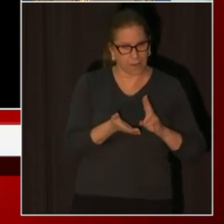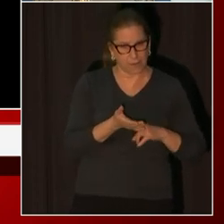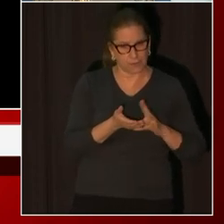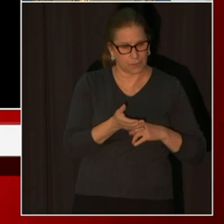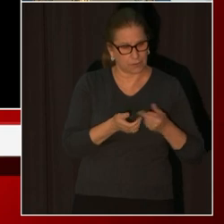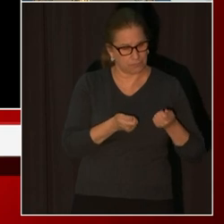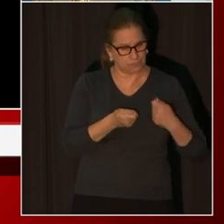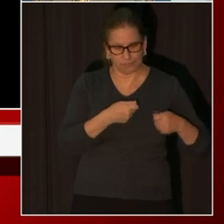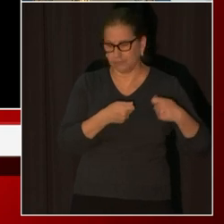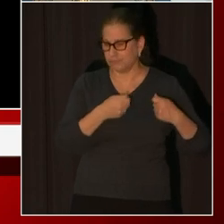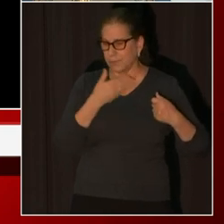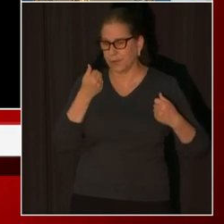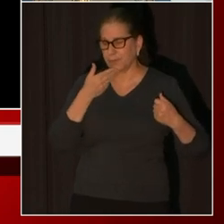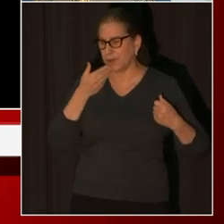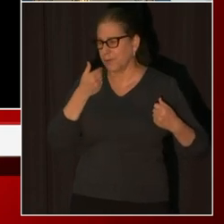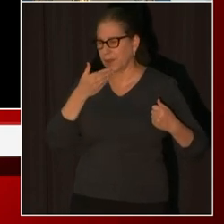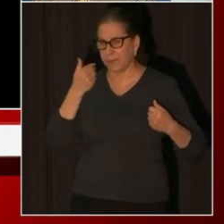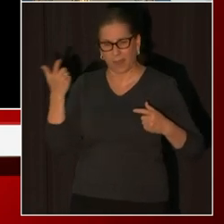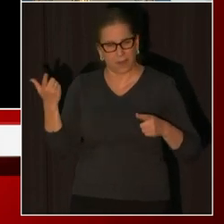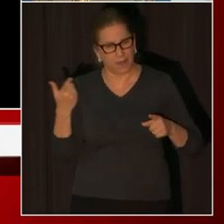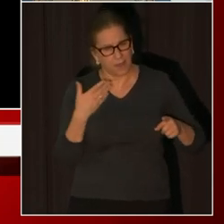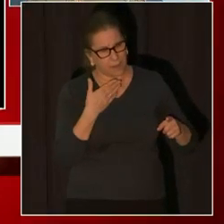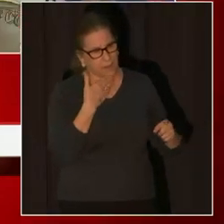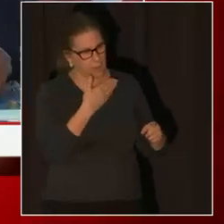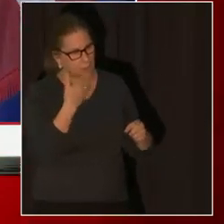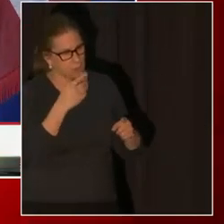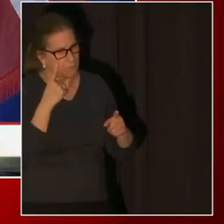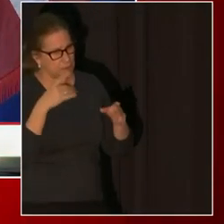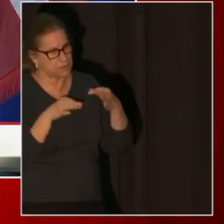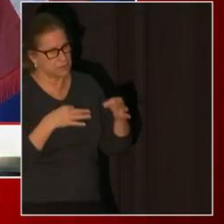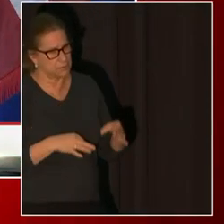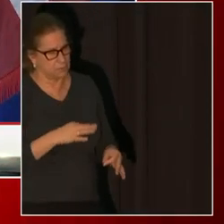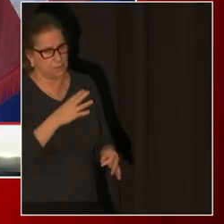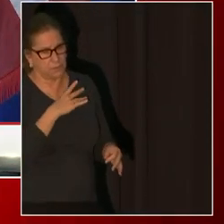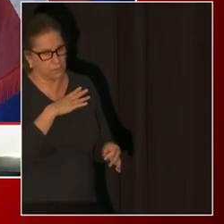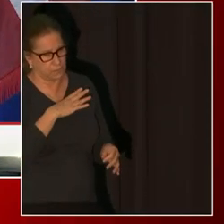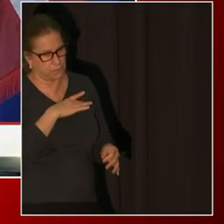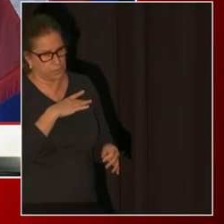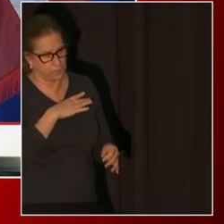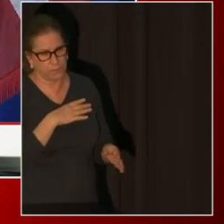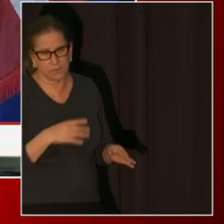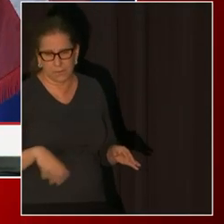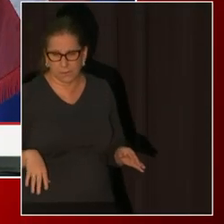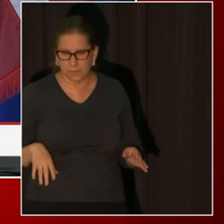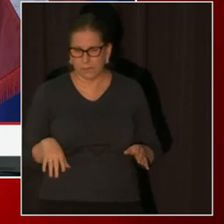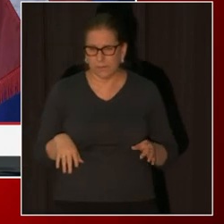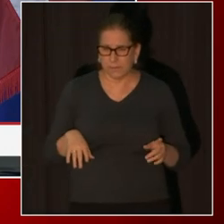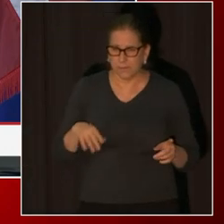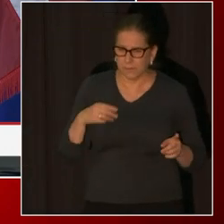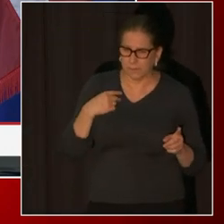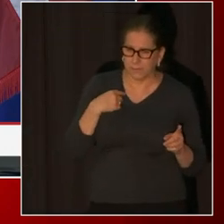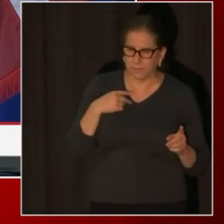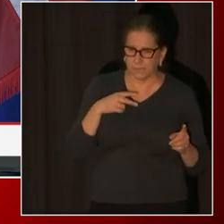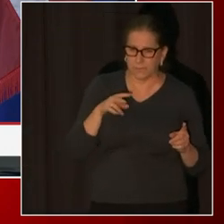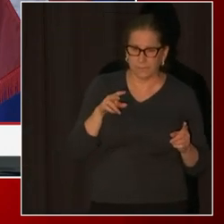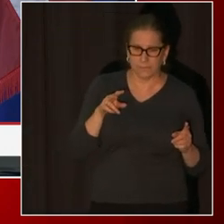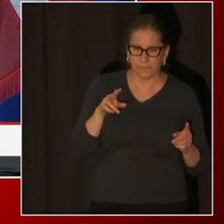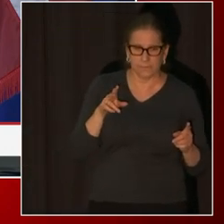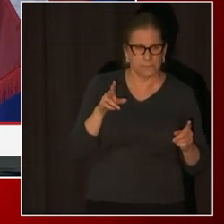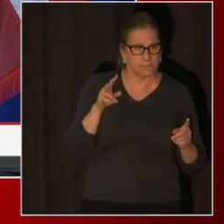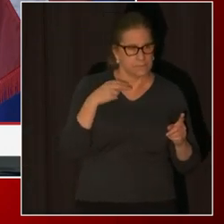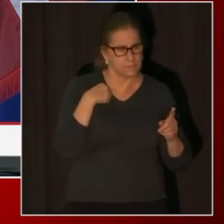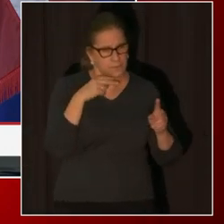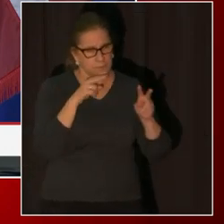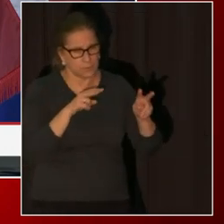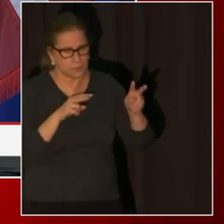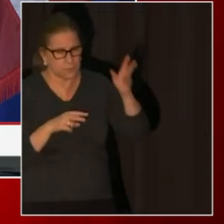Okay, thank you for that explanation. As I was watching this budget presentation, I was just wondering more, how is it the city is